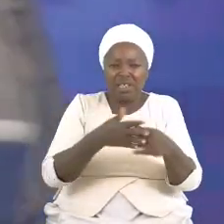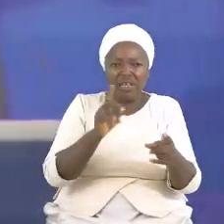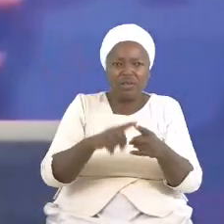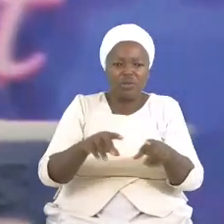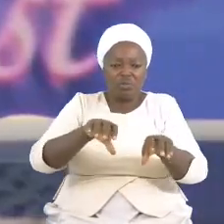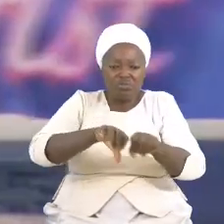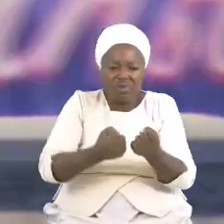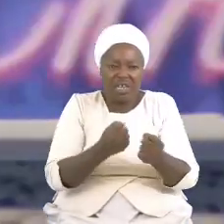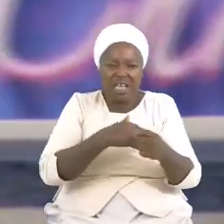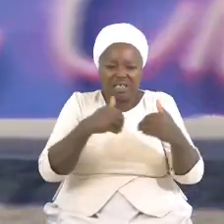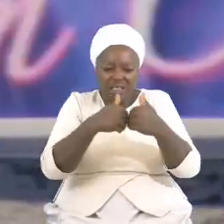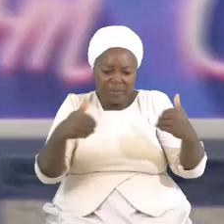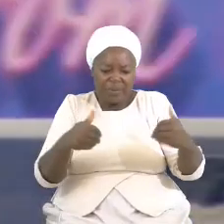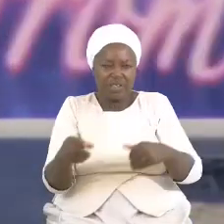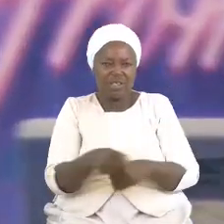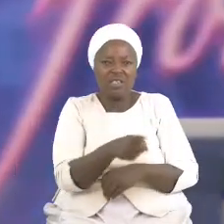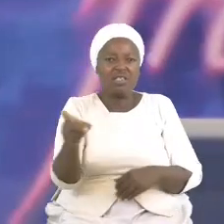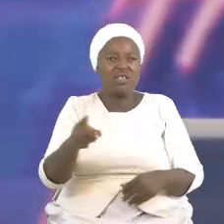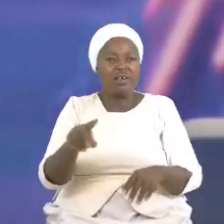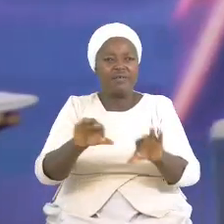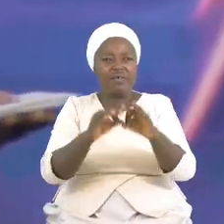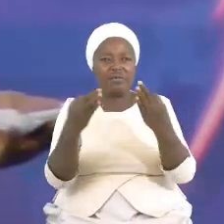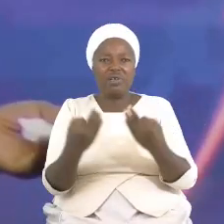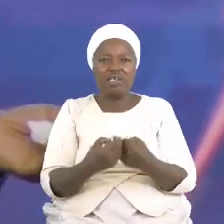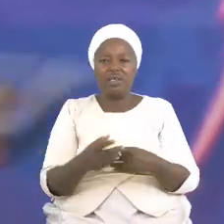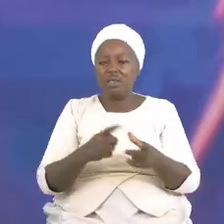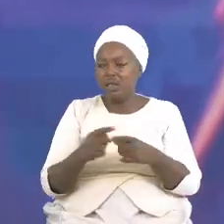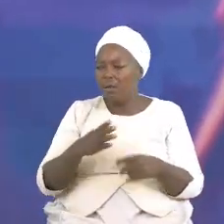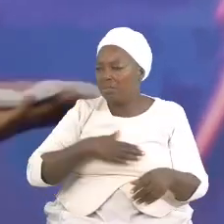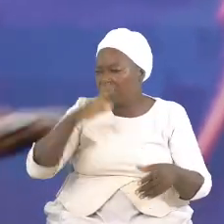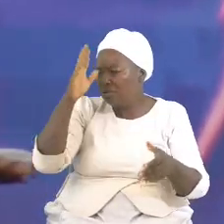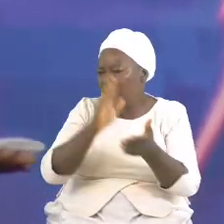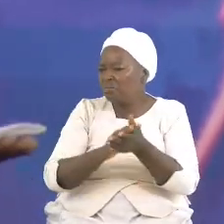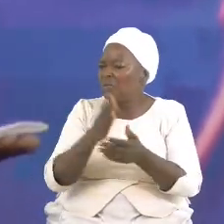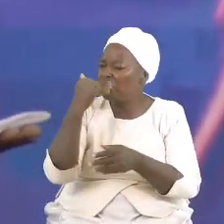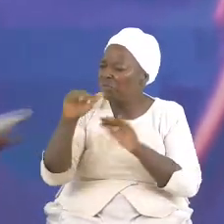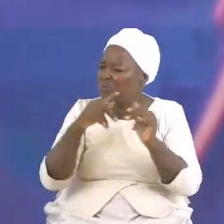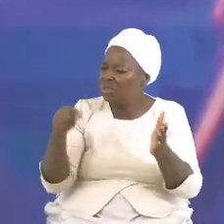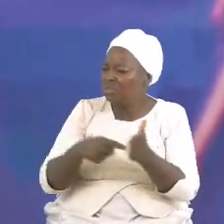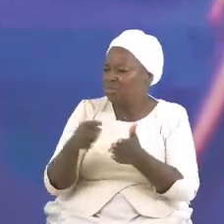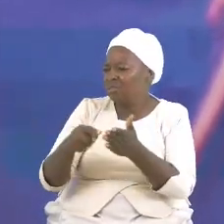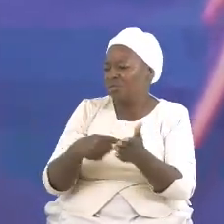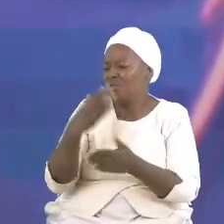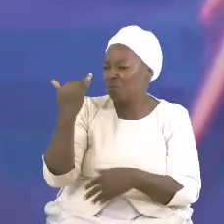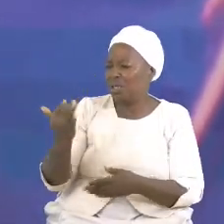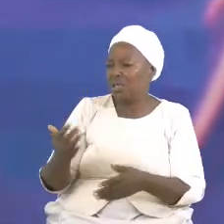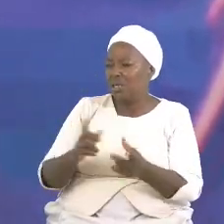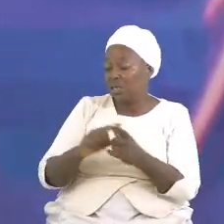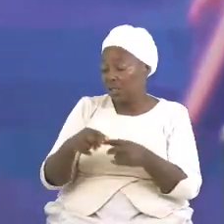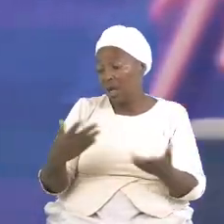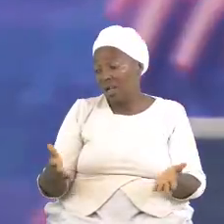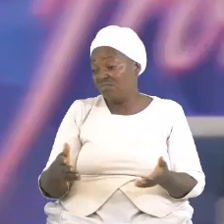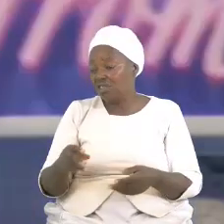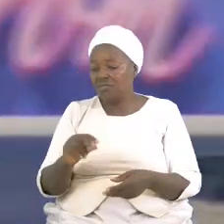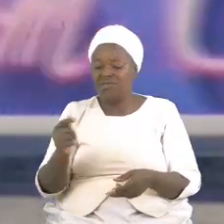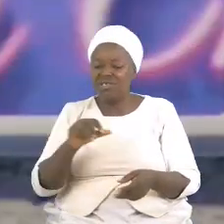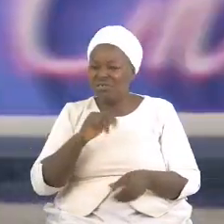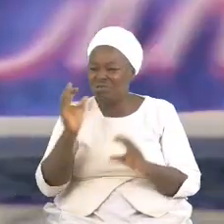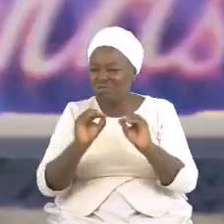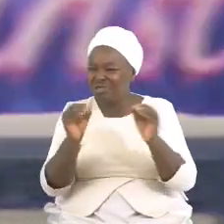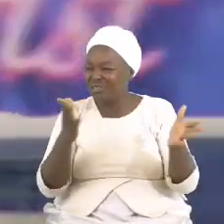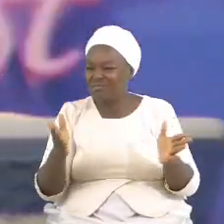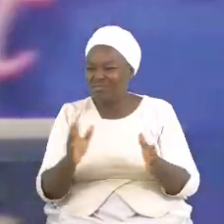husband, what are you doing like? And he said, it's a non-essential. It's something we can do without. If you don't have it, it doesn't stop